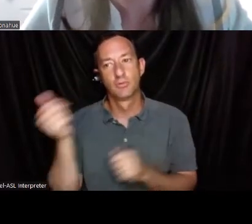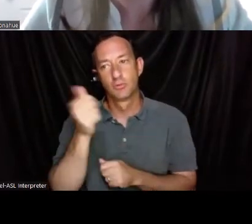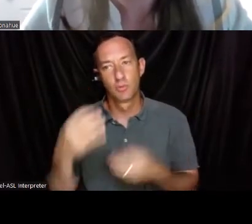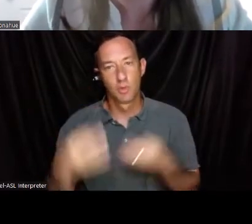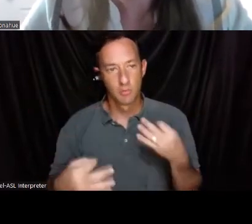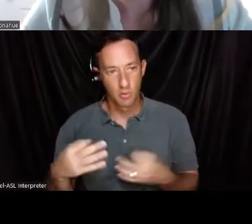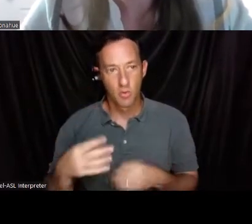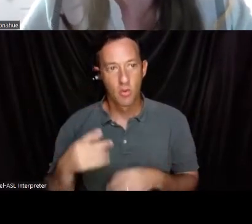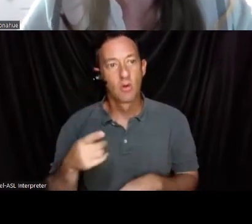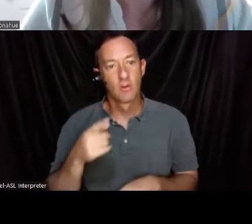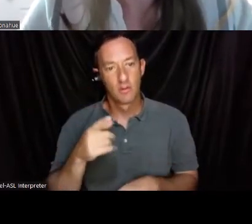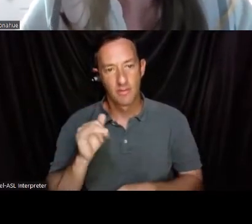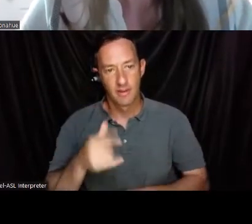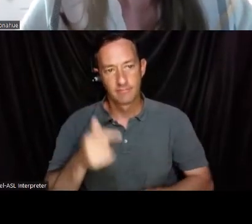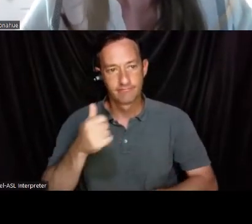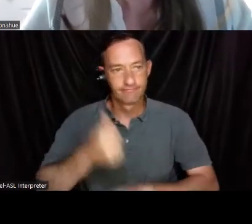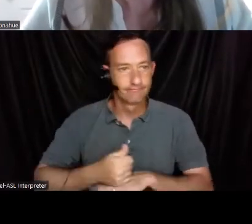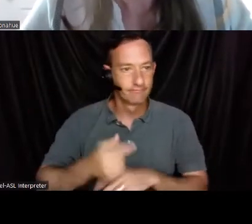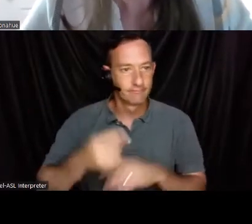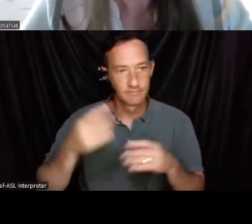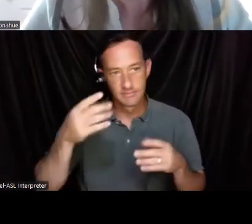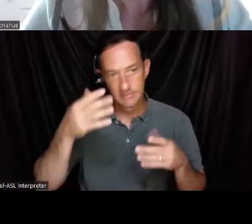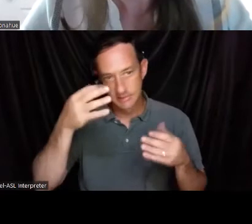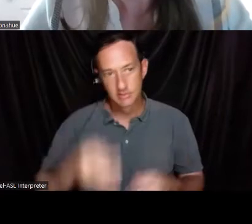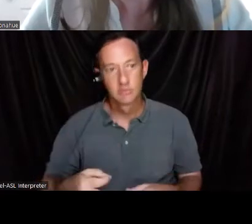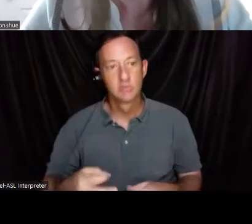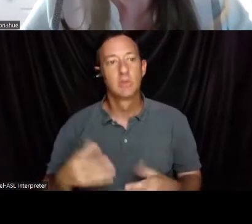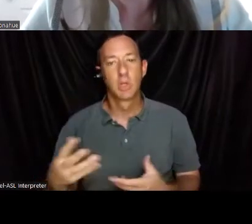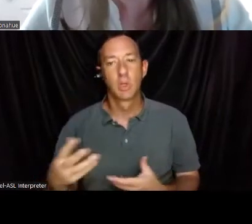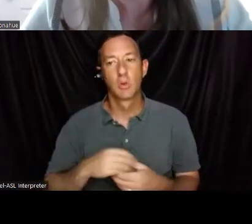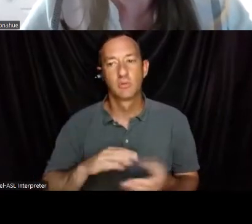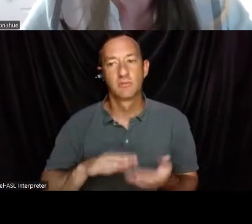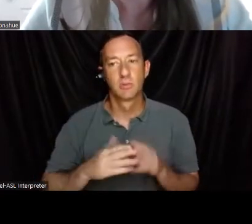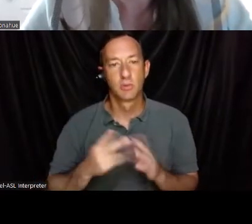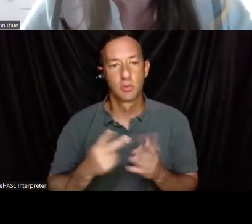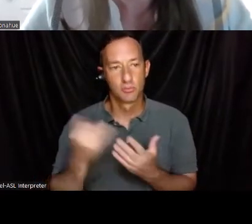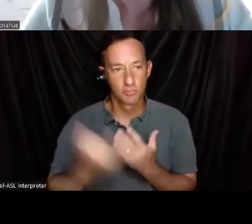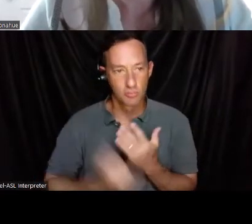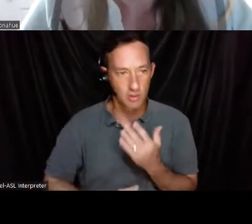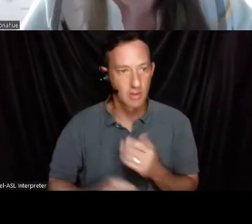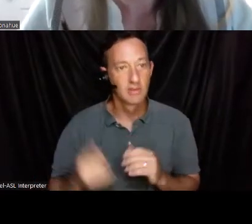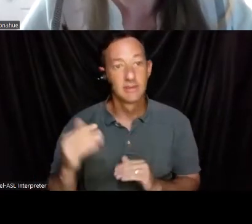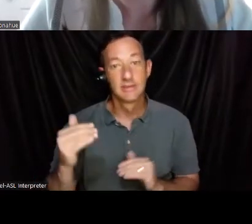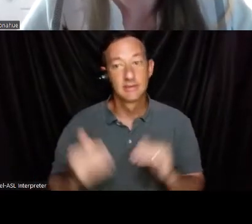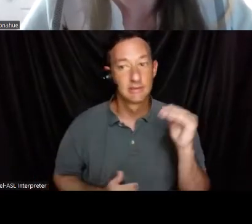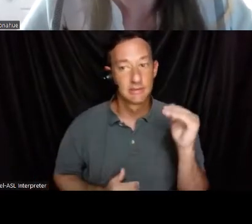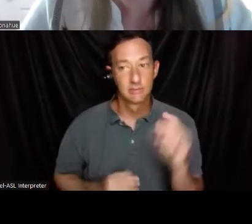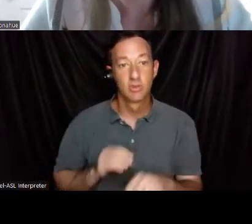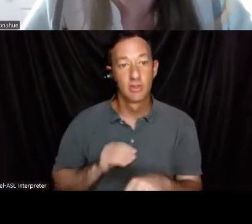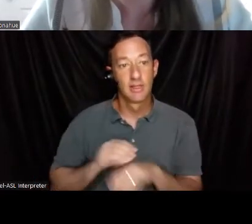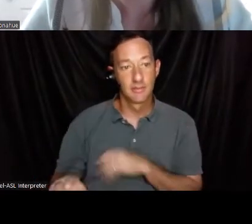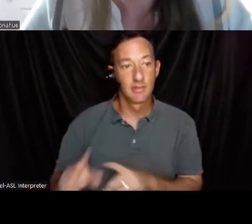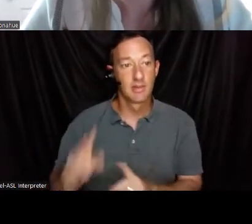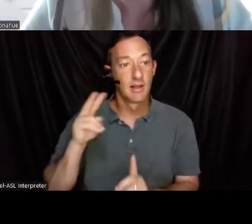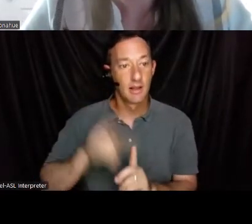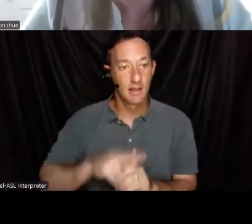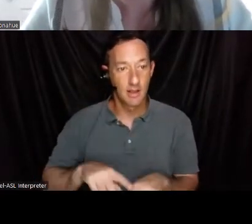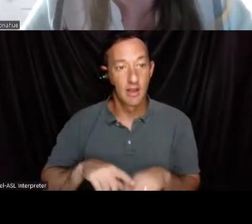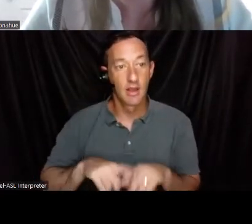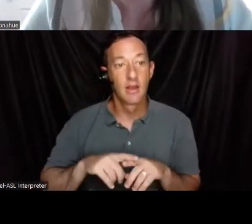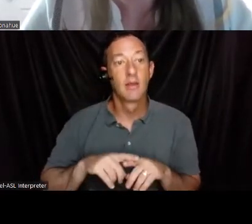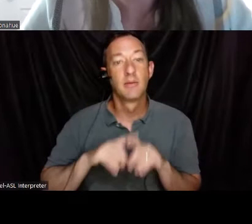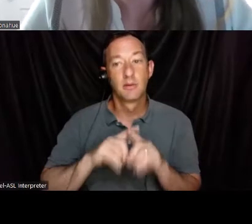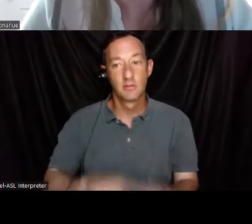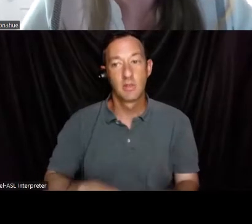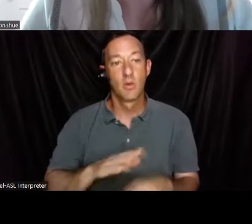decision in Inclusive Communities Project that a disparate impact claim relying on a statistical disparity must fail if the plaintiff